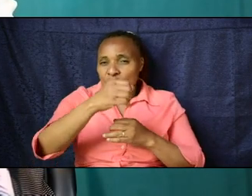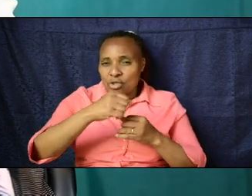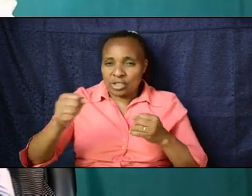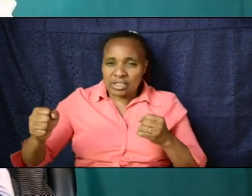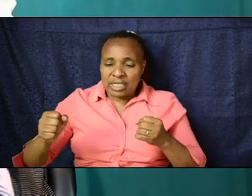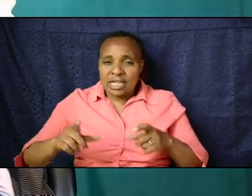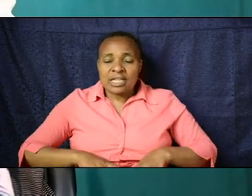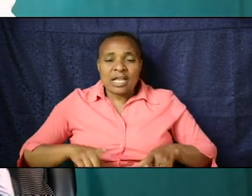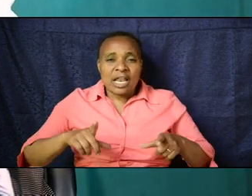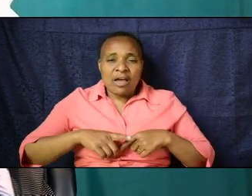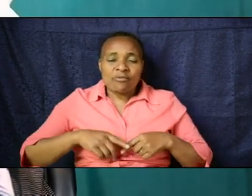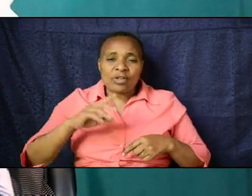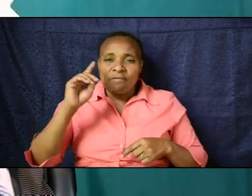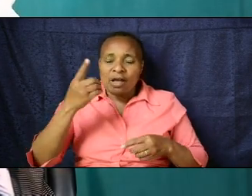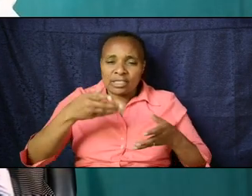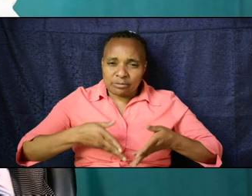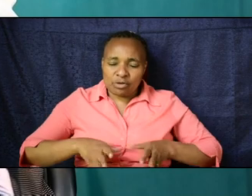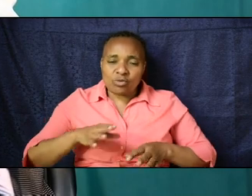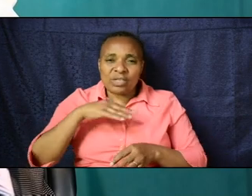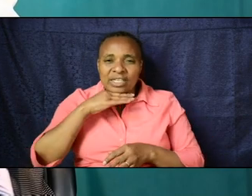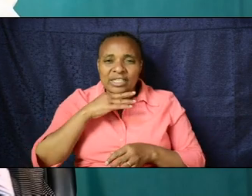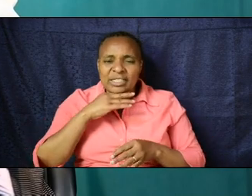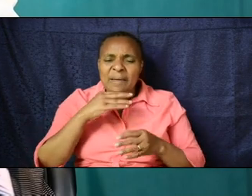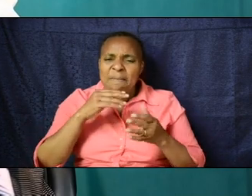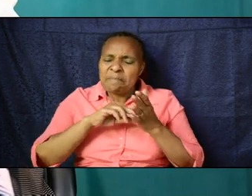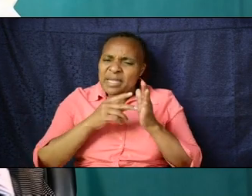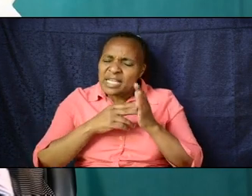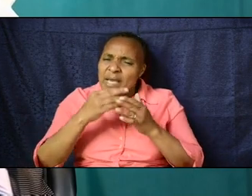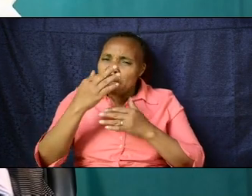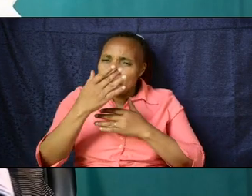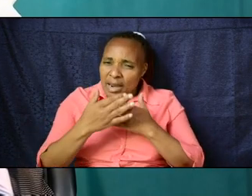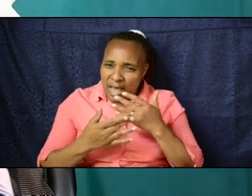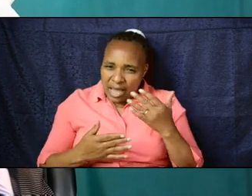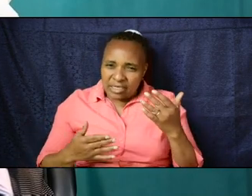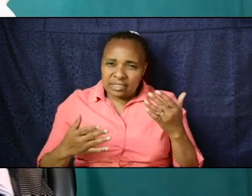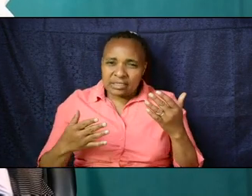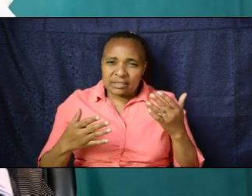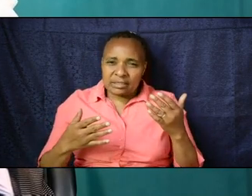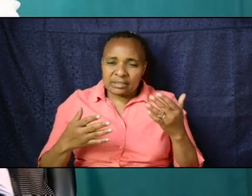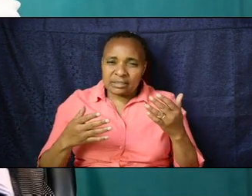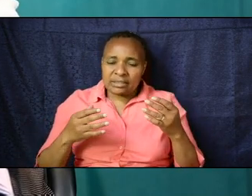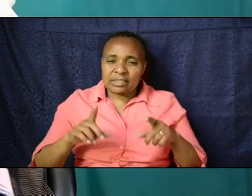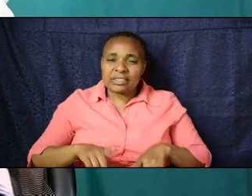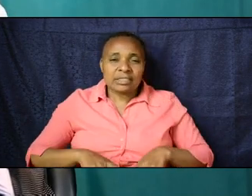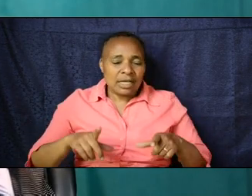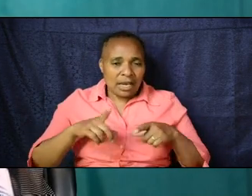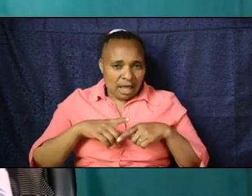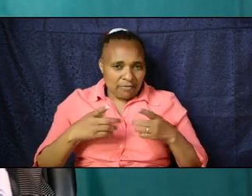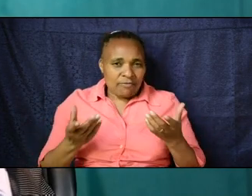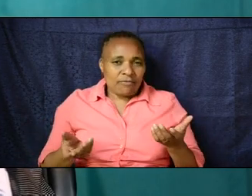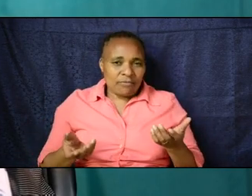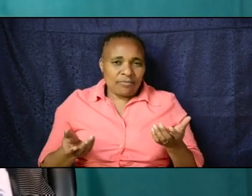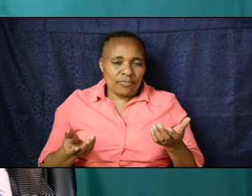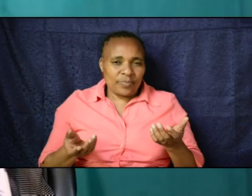the firstborn were spared. Mm-hmm. So like blood, like kind of like led to life, something like that.